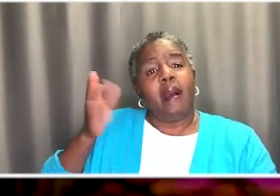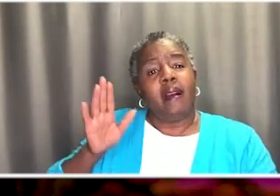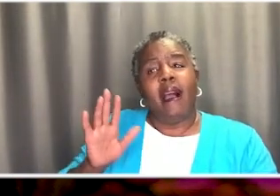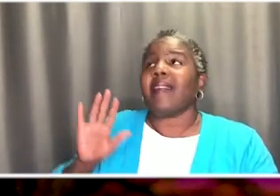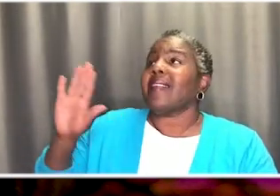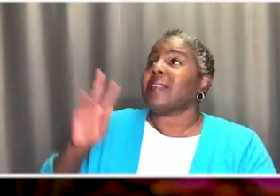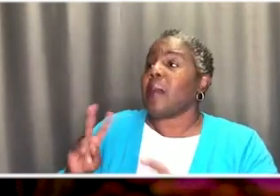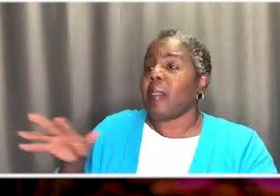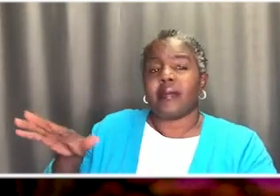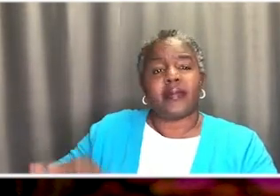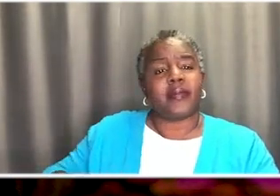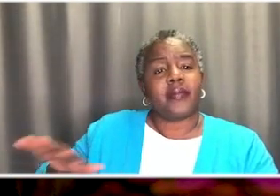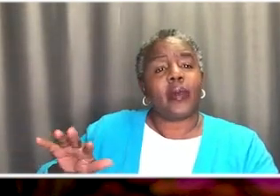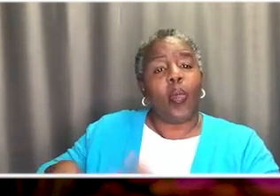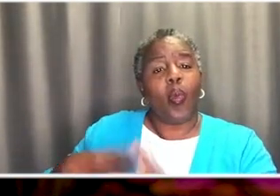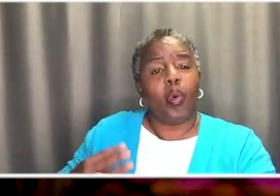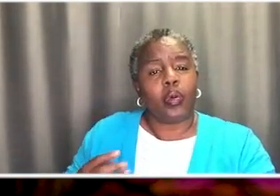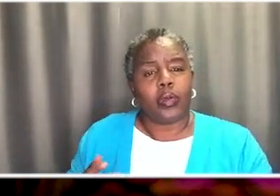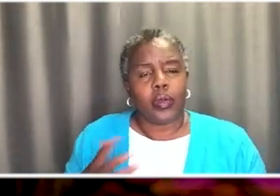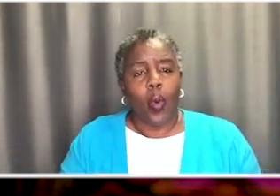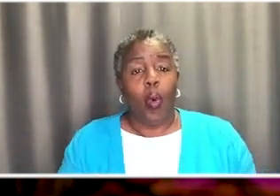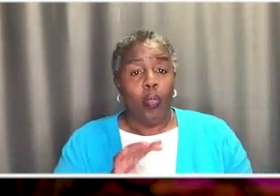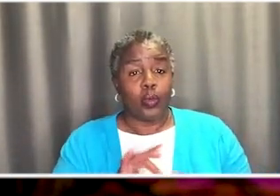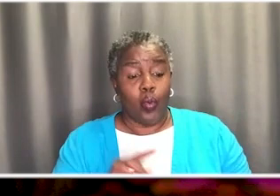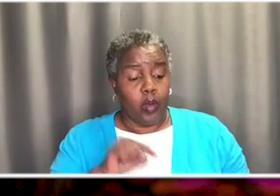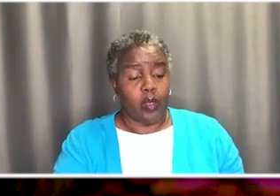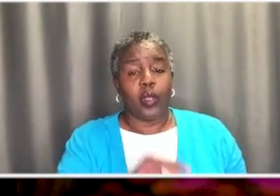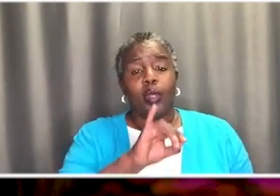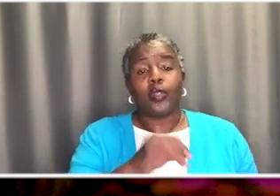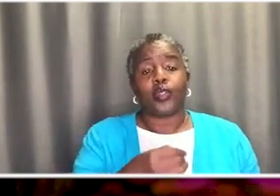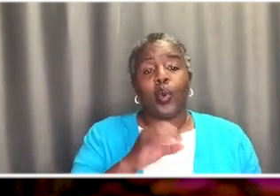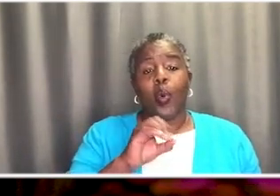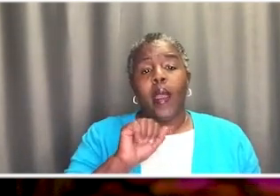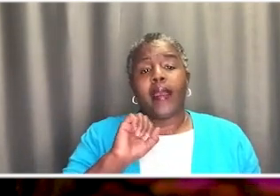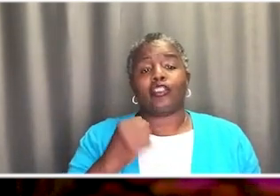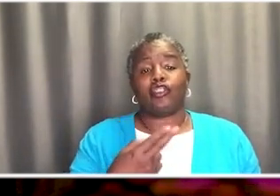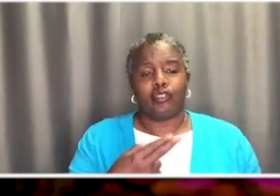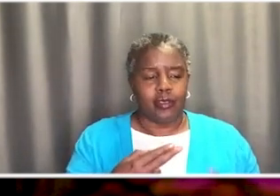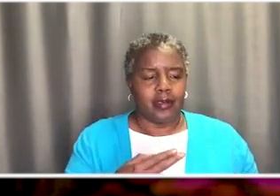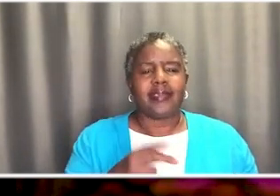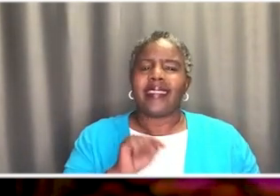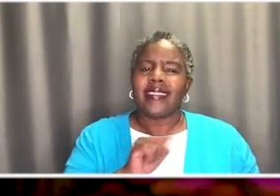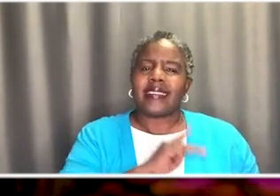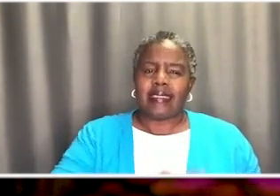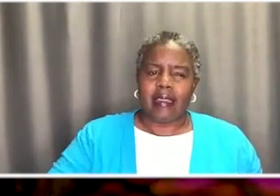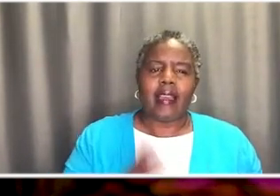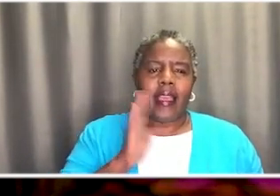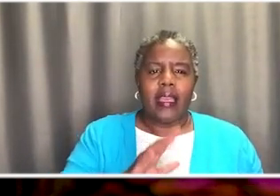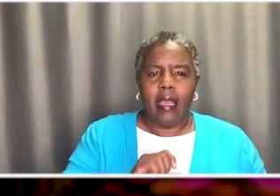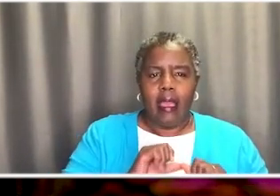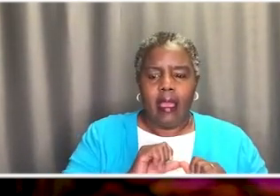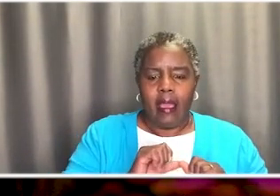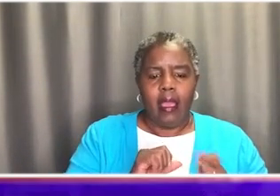people. And so the story of Joash is a story of the king who continues in the